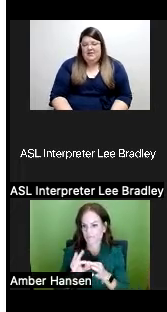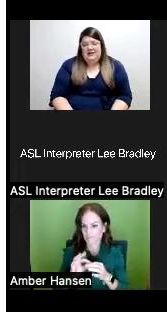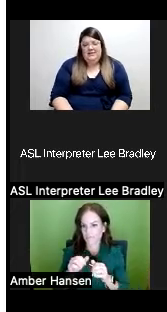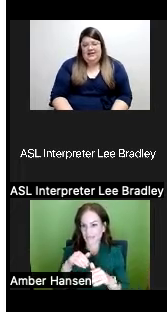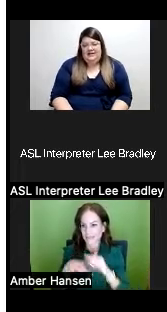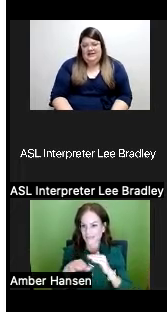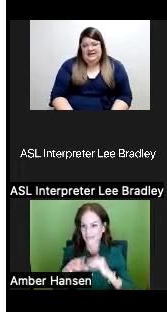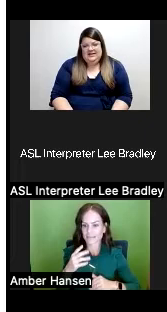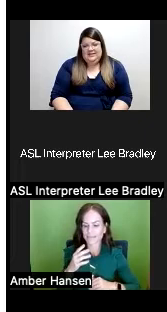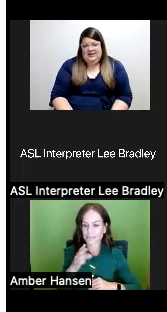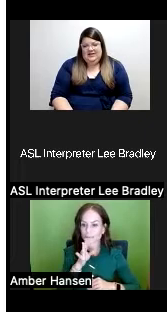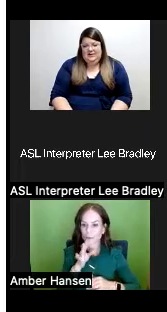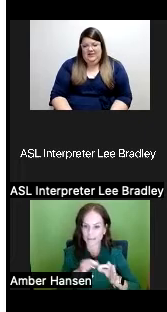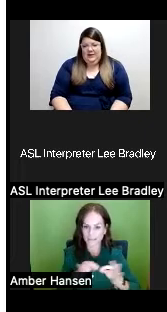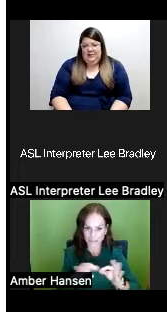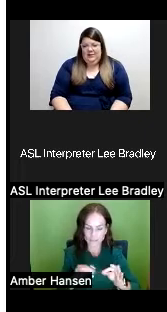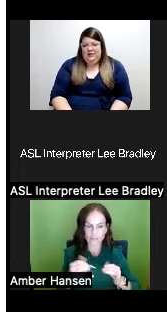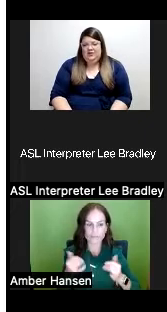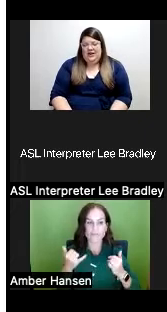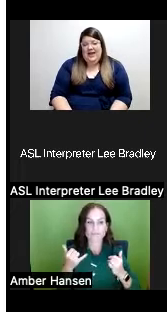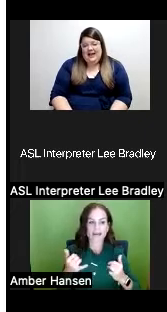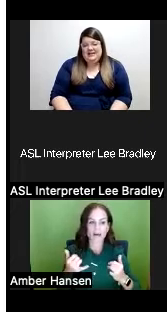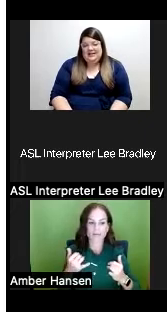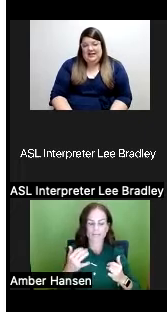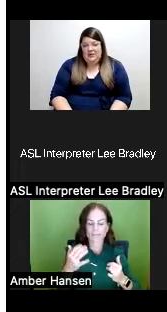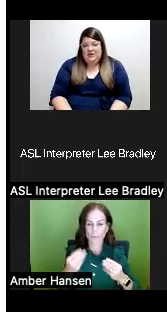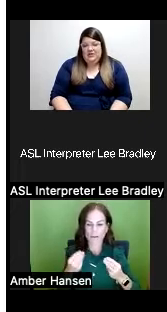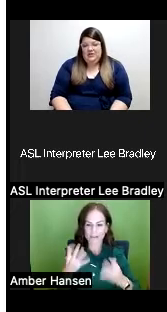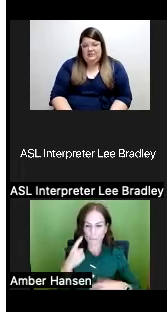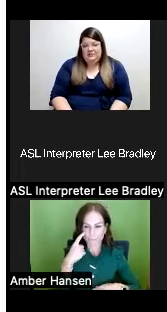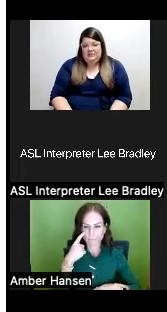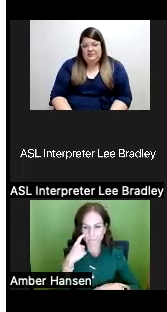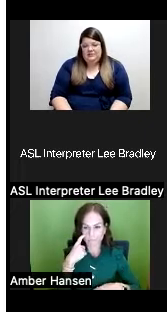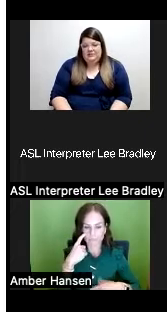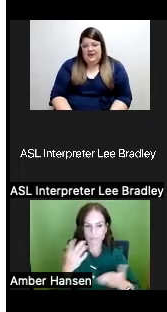So there are many, many of these experiences with deaf people trying to access language.